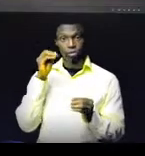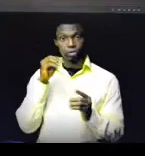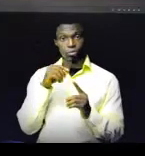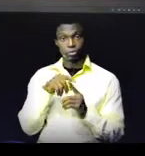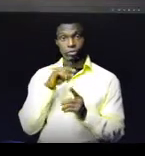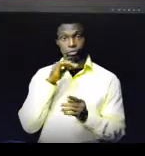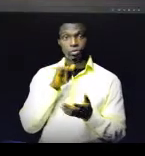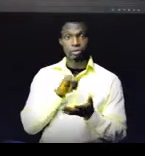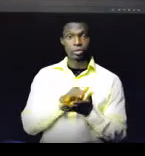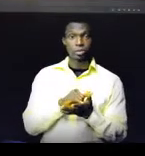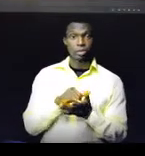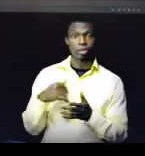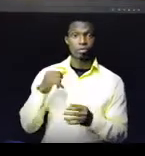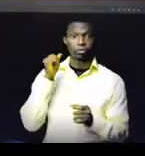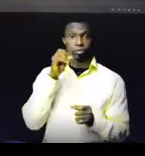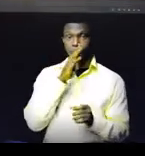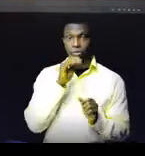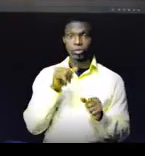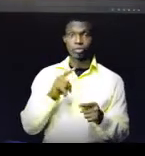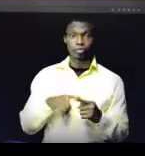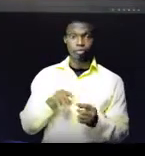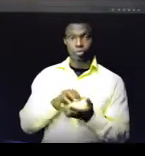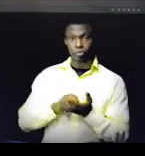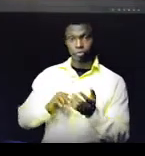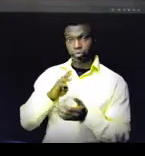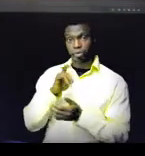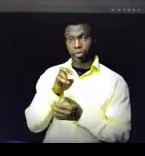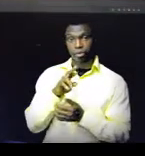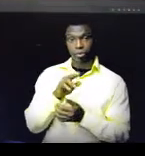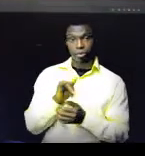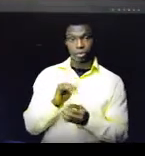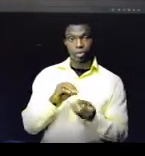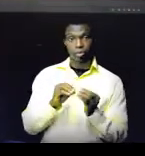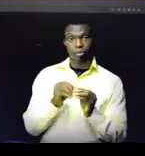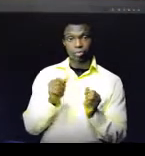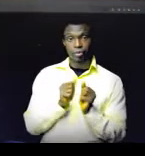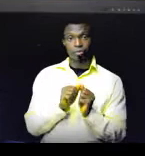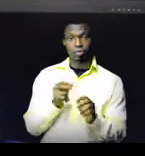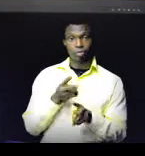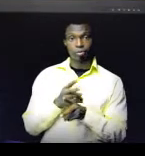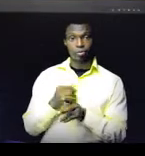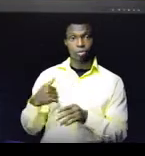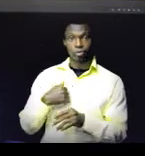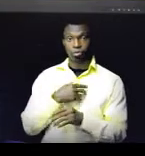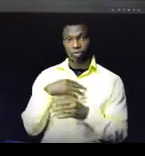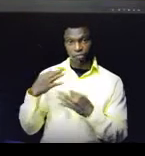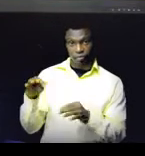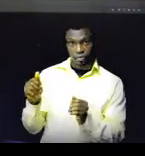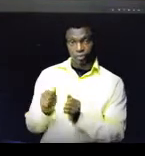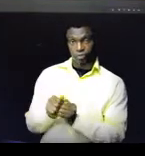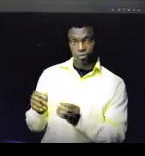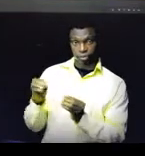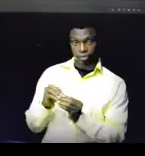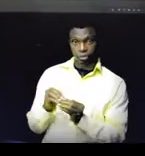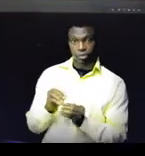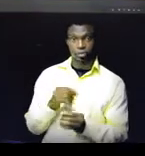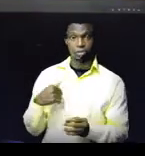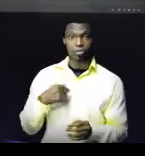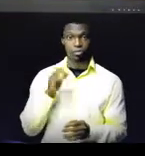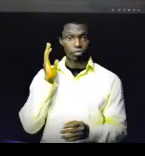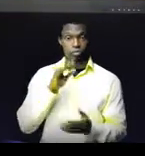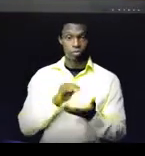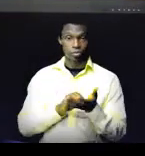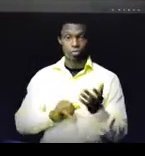of the lesson, we should be able to subtract binary numbers without borrowing. So, we're done with addition. Now we're going to be subtracting binary